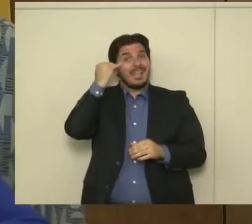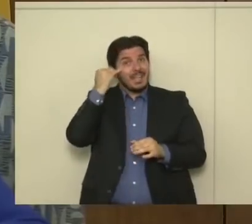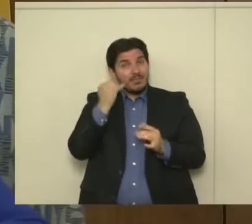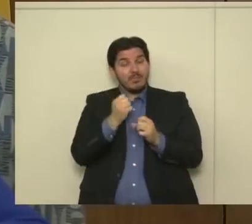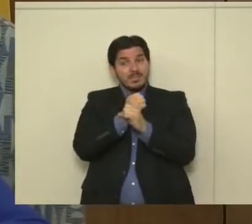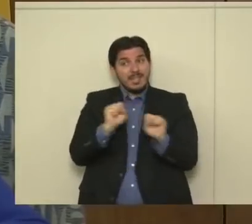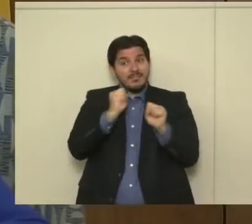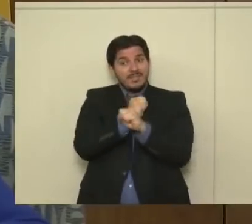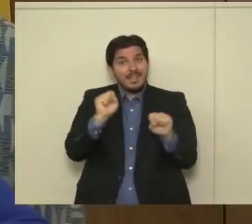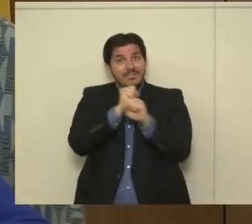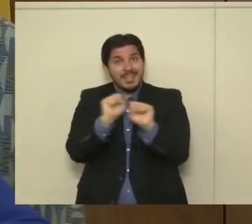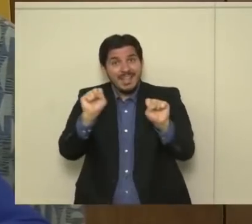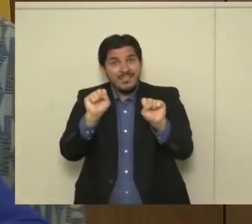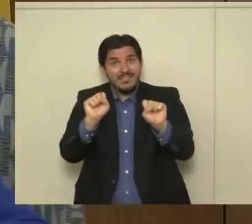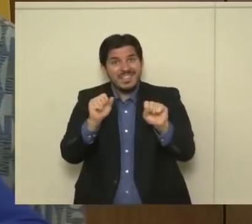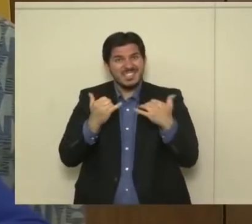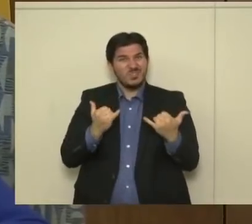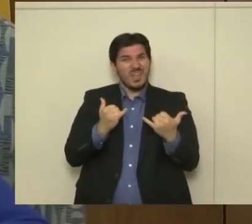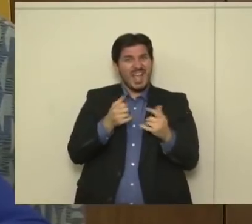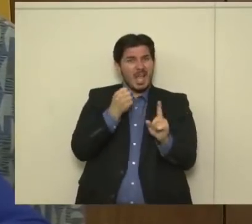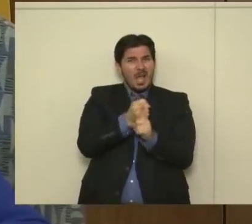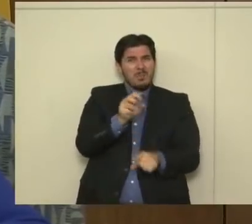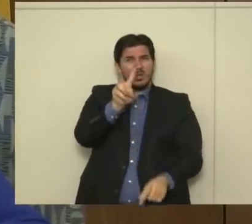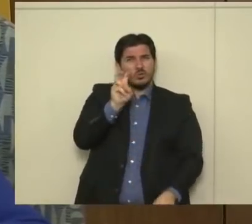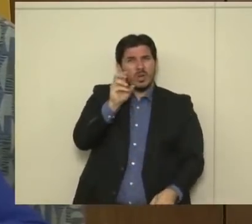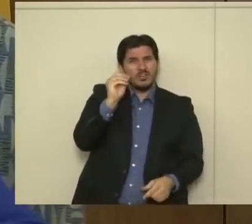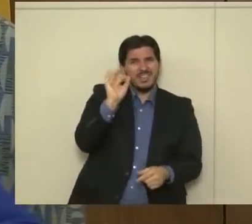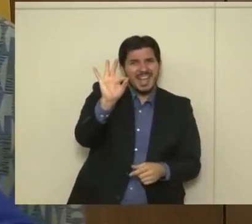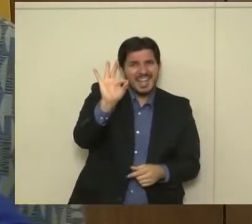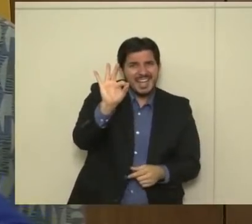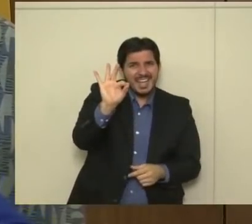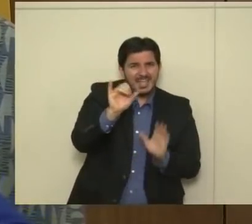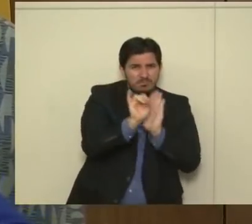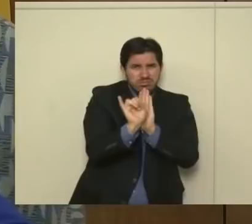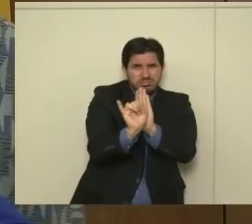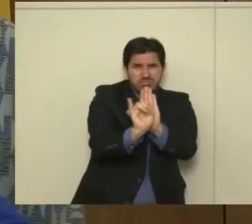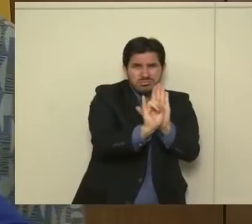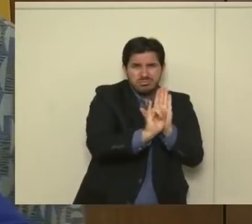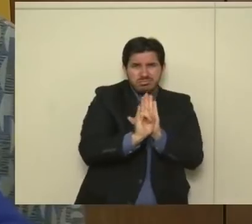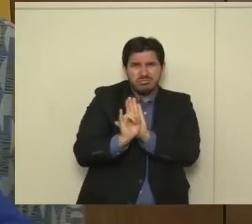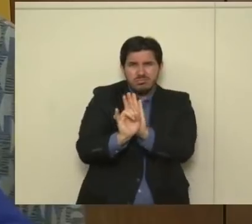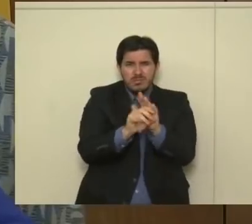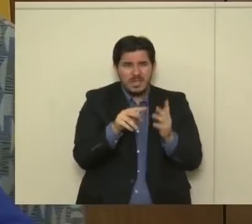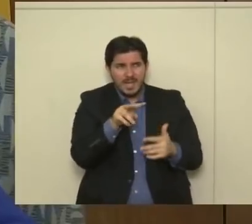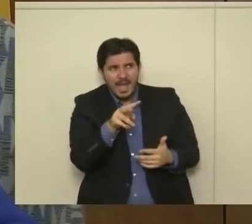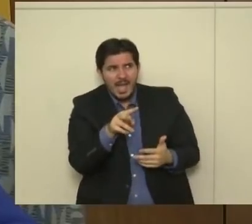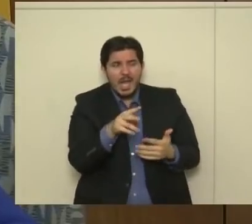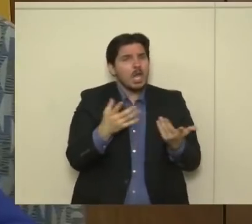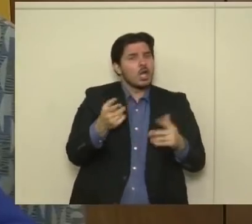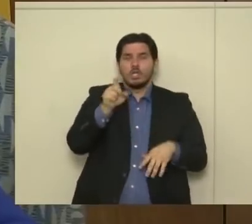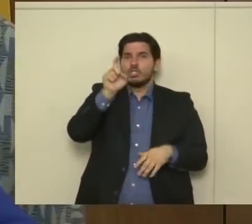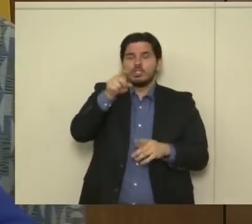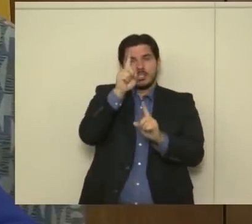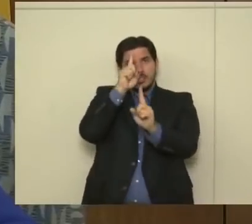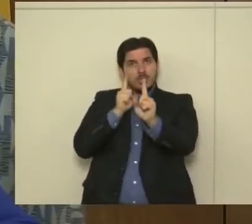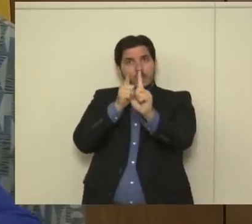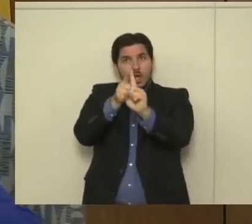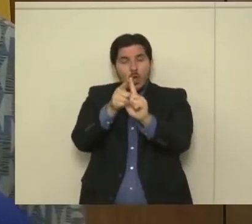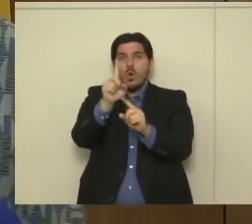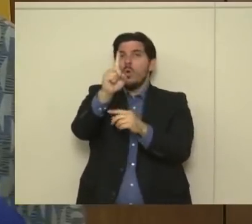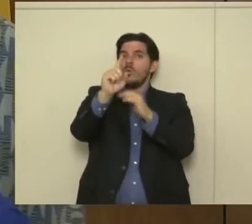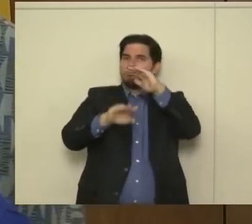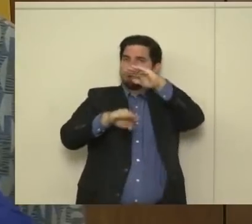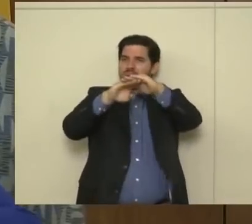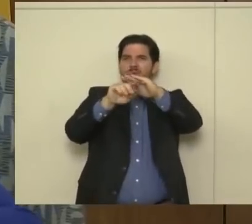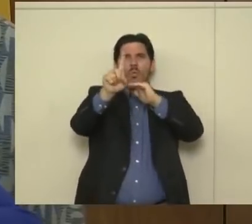to 209, 210, that we would be at 100 or lower nearly every day.